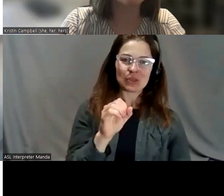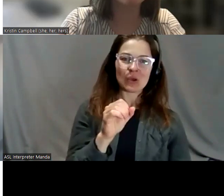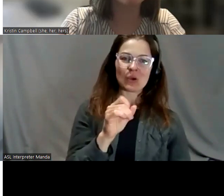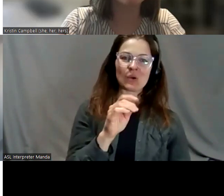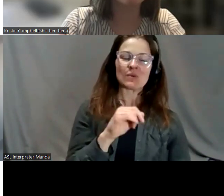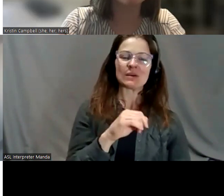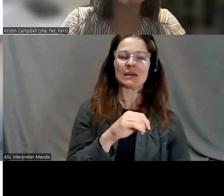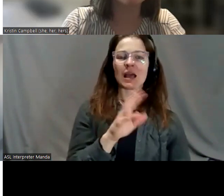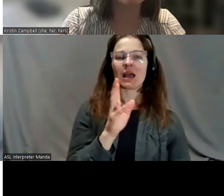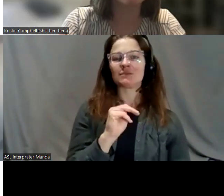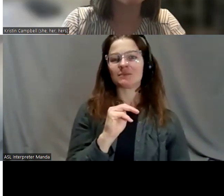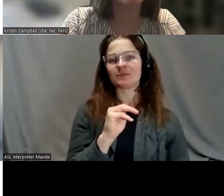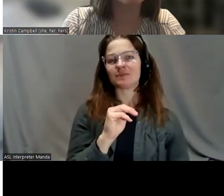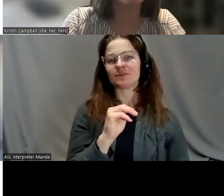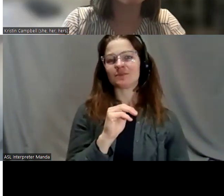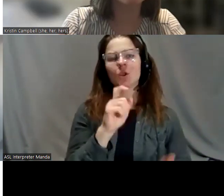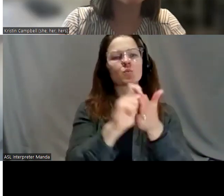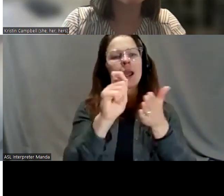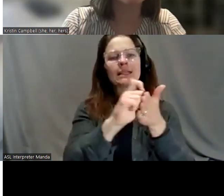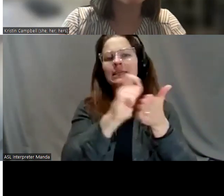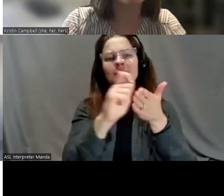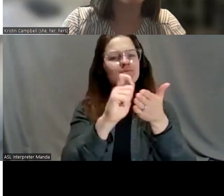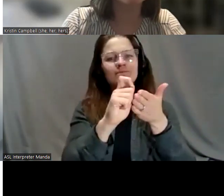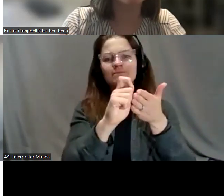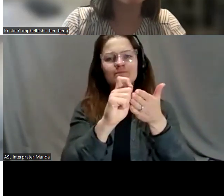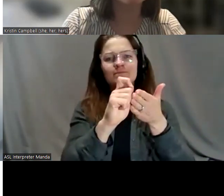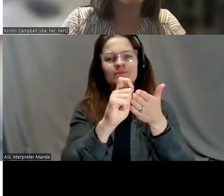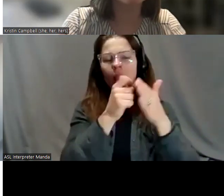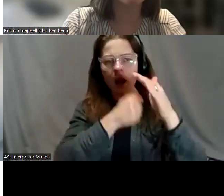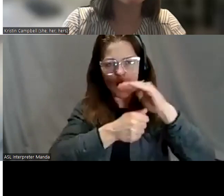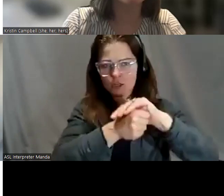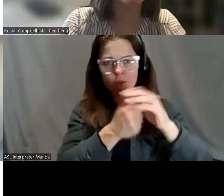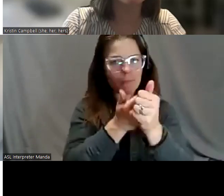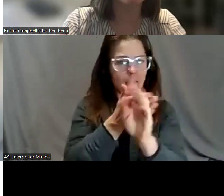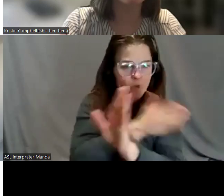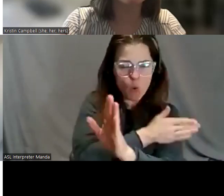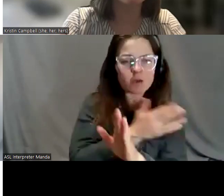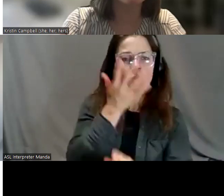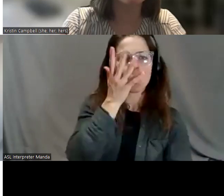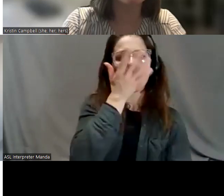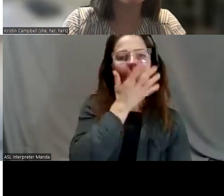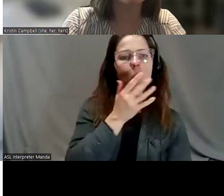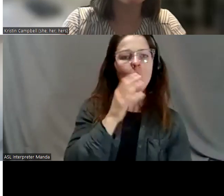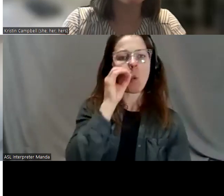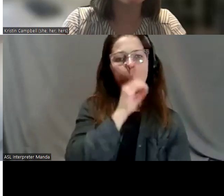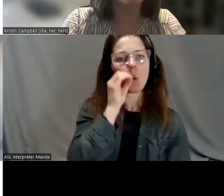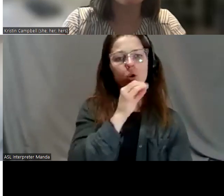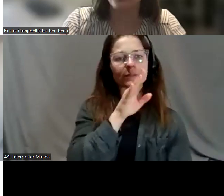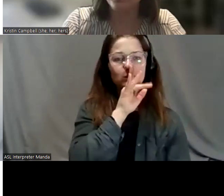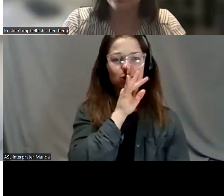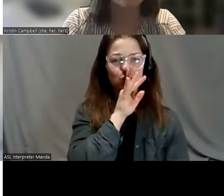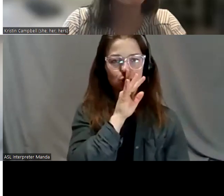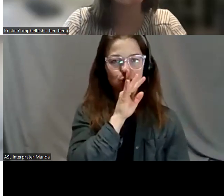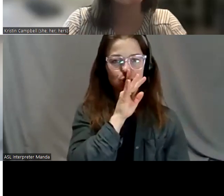is what underpins writing is oral speech. What writing is trying to do is that writing is trying